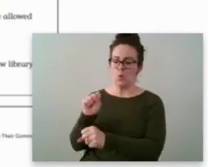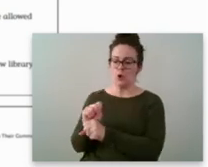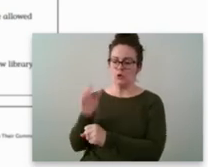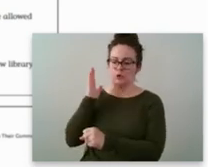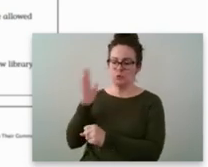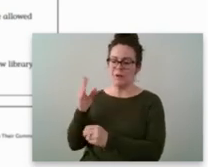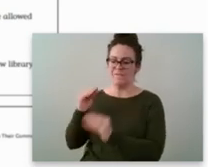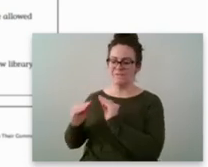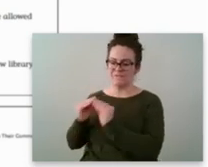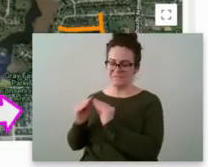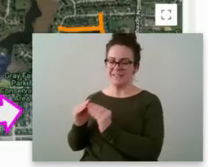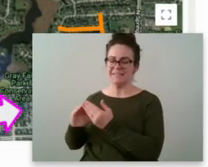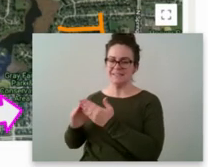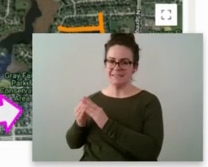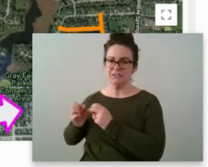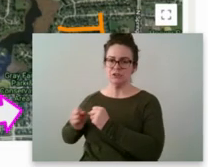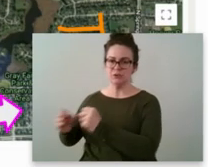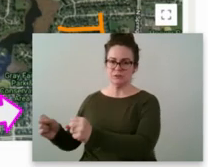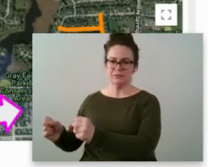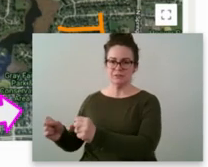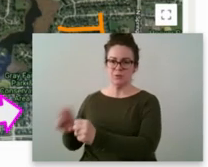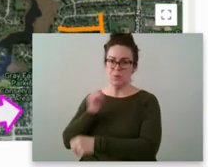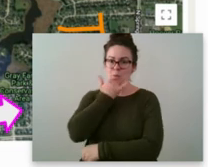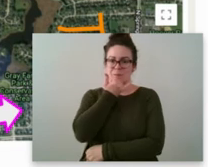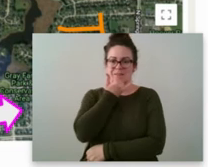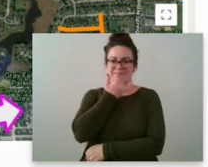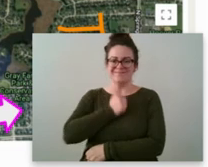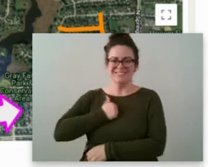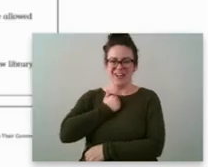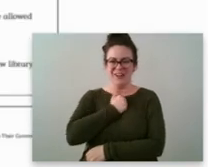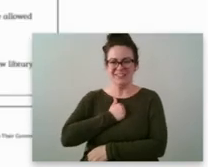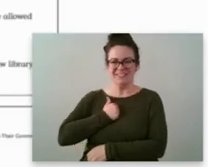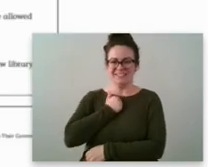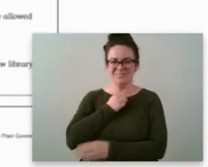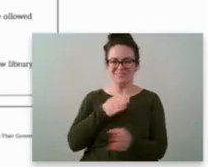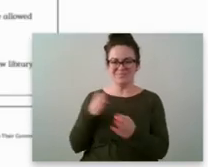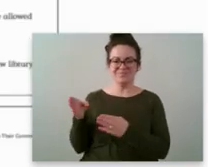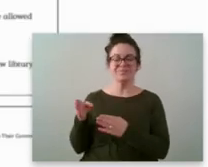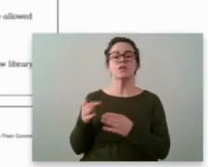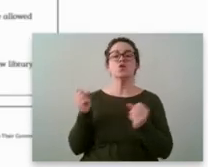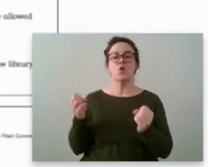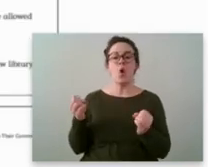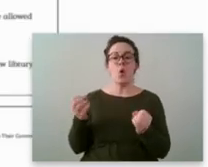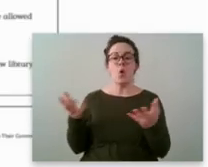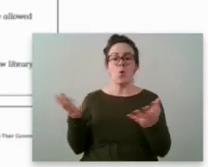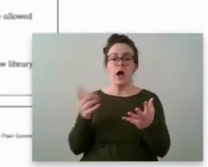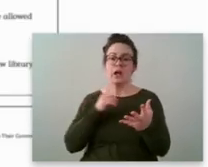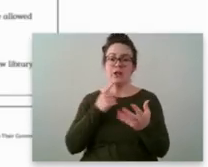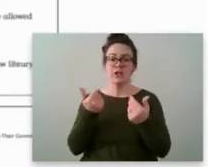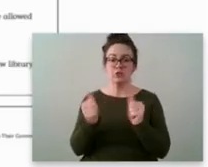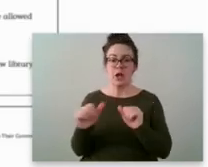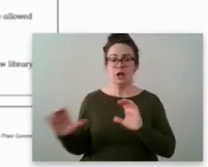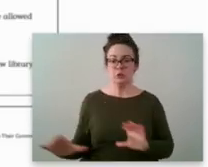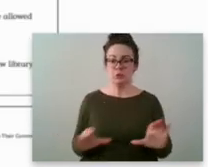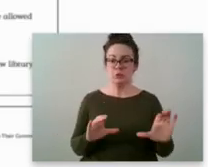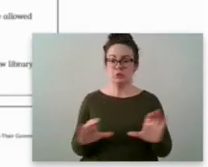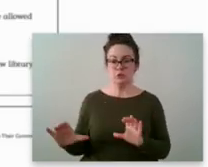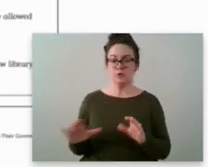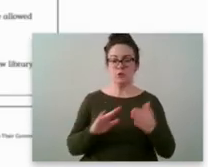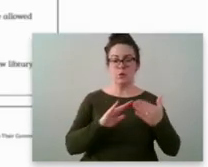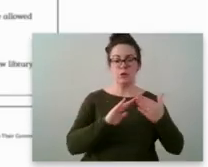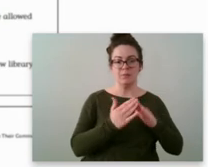streets. So what are they? Oopsie, sorry guys. So what is it that they're trying to do with these